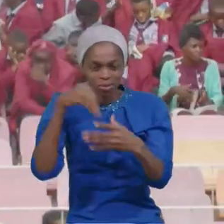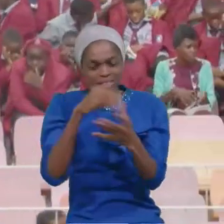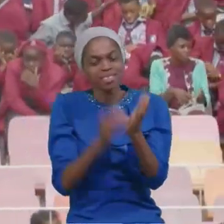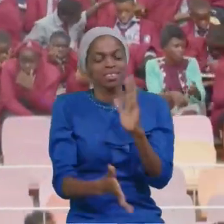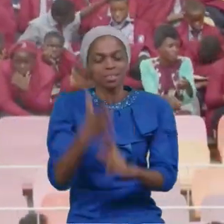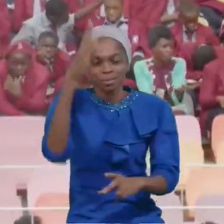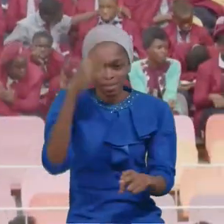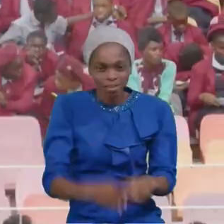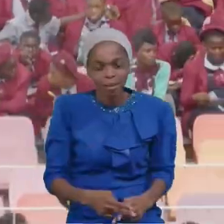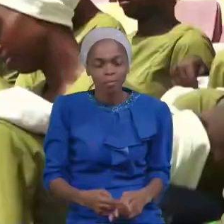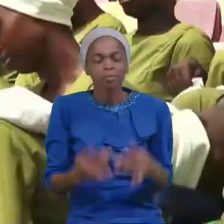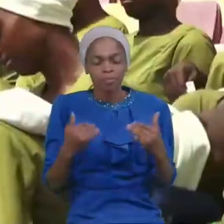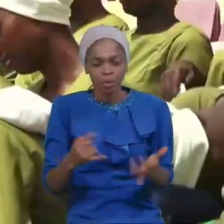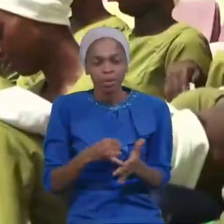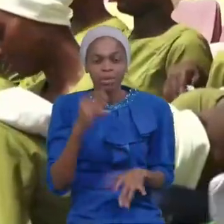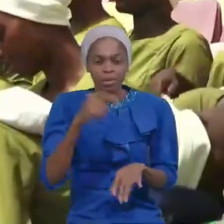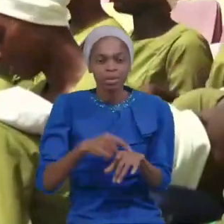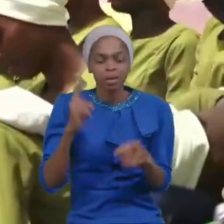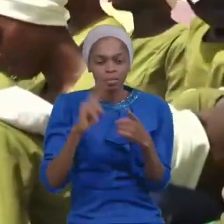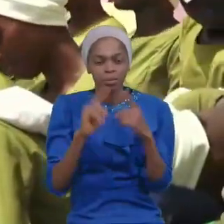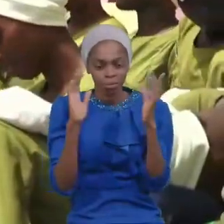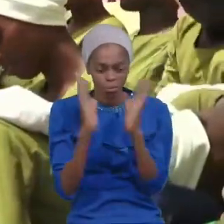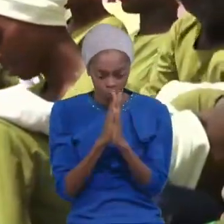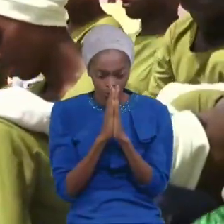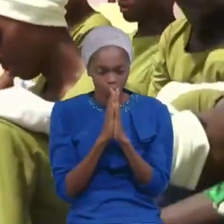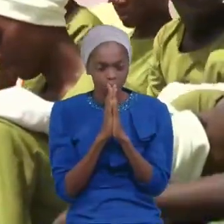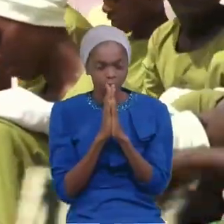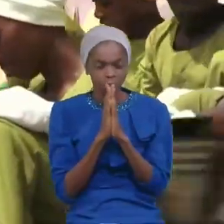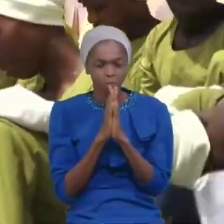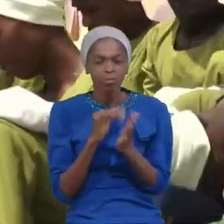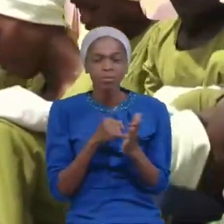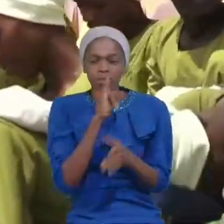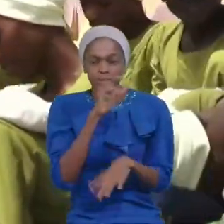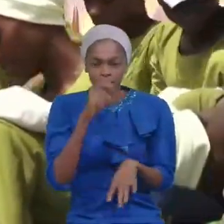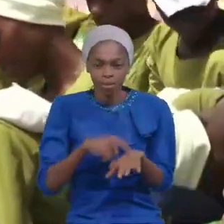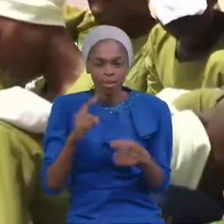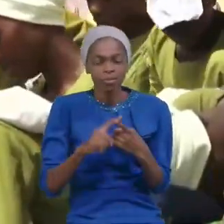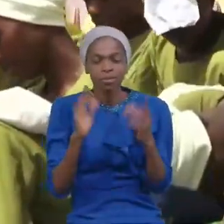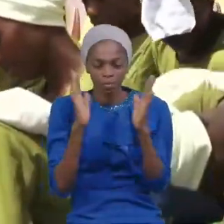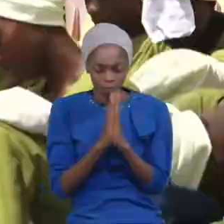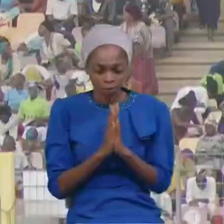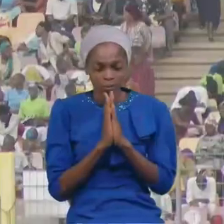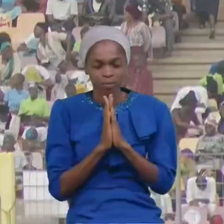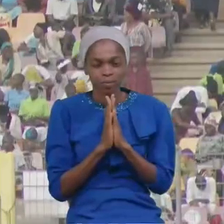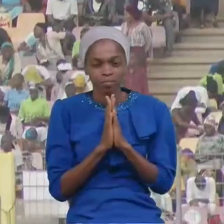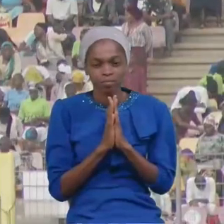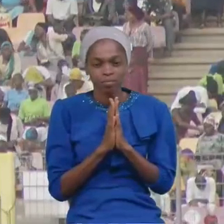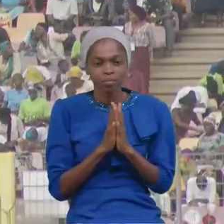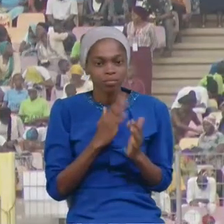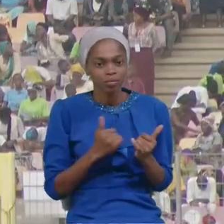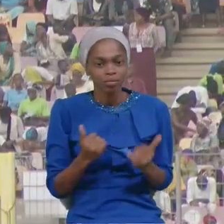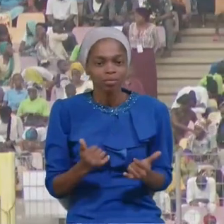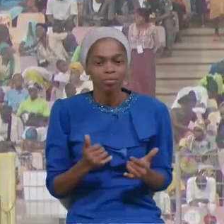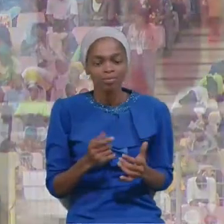and eyes closed. It's there to forgive you and to cleanse you and to justify you and to bring